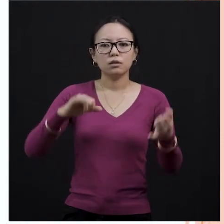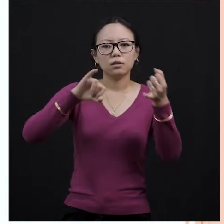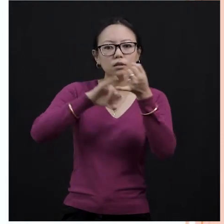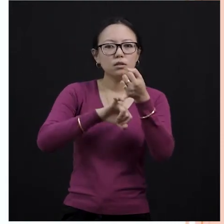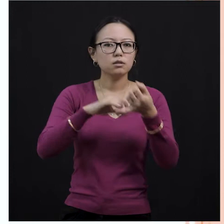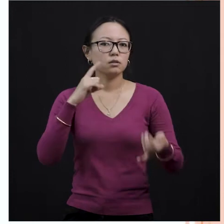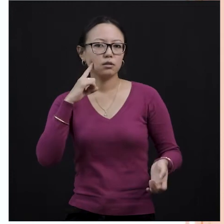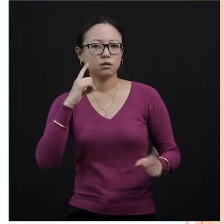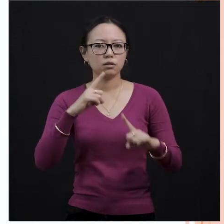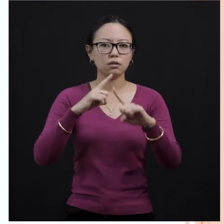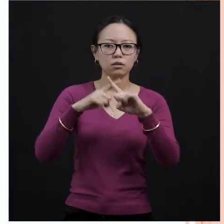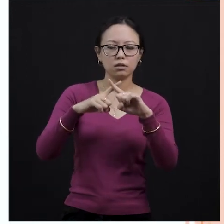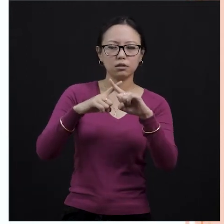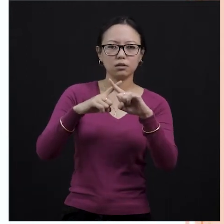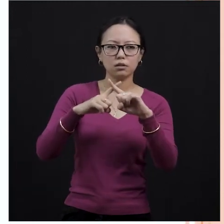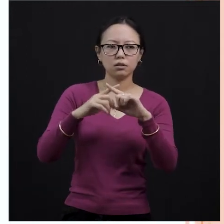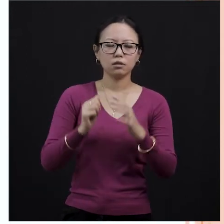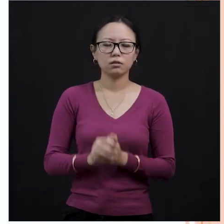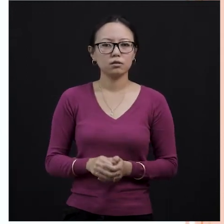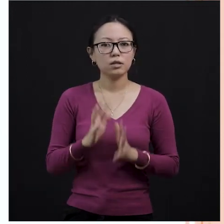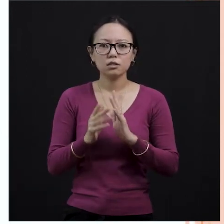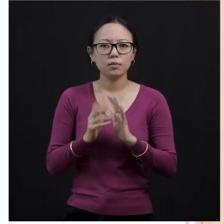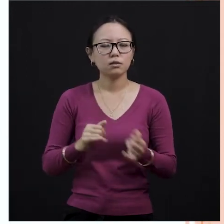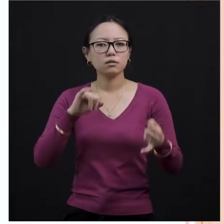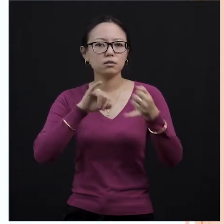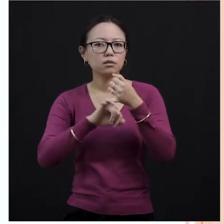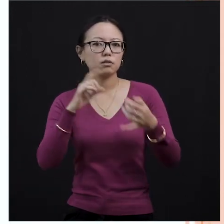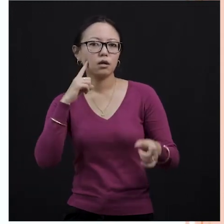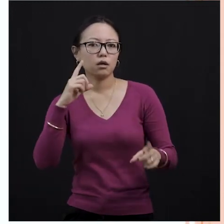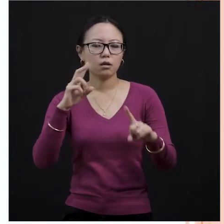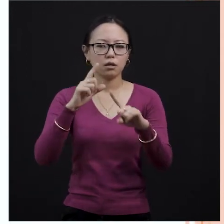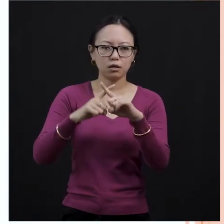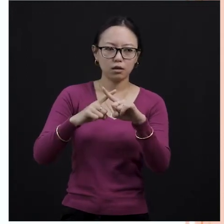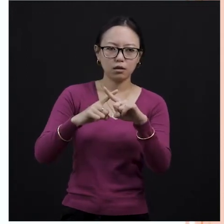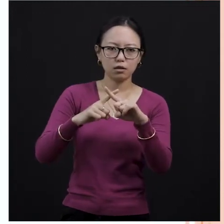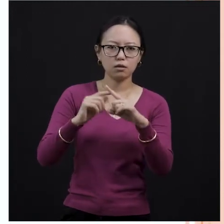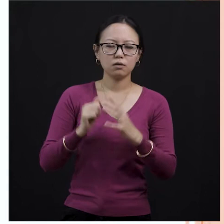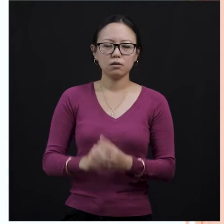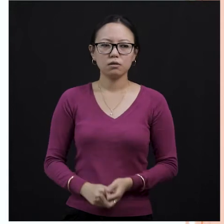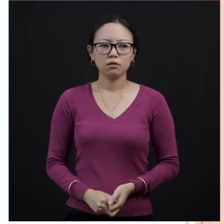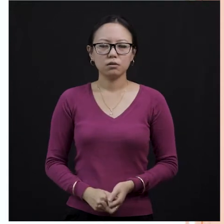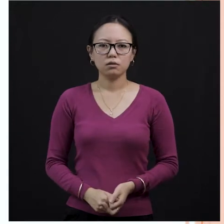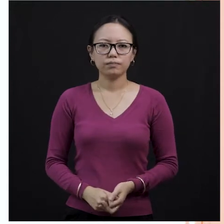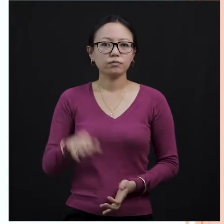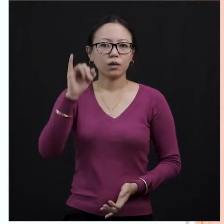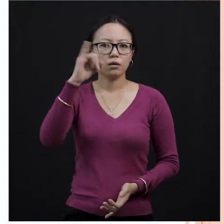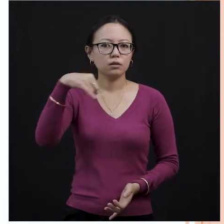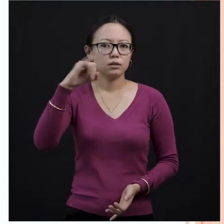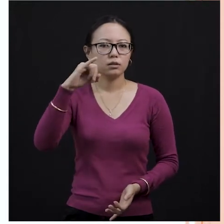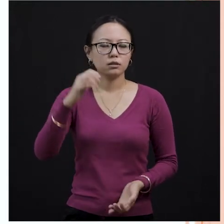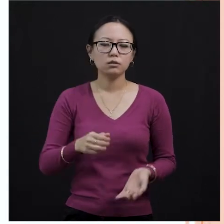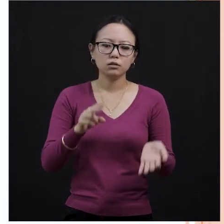SIX is its numeral name and 6 symbol. The symbol 6 is